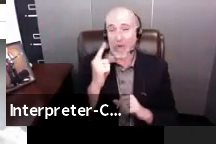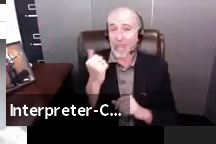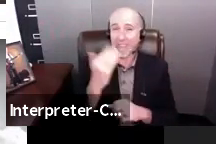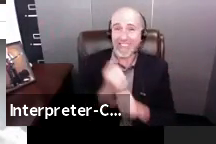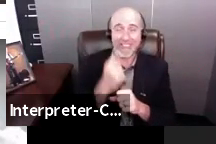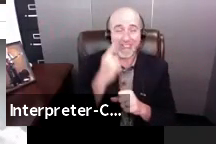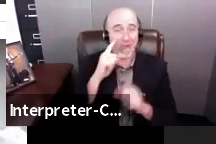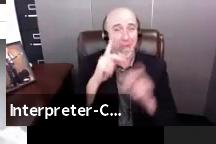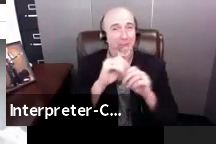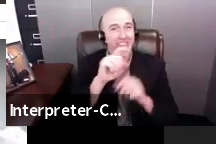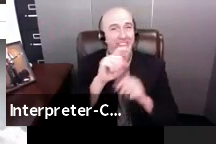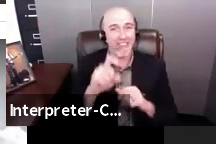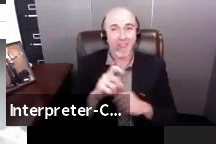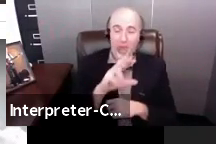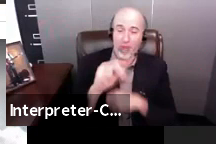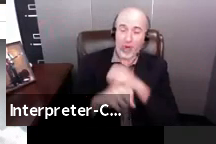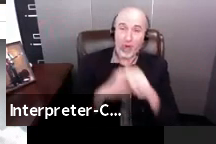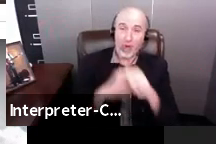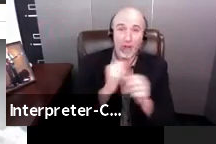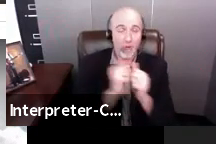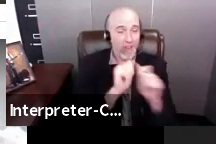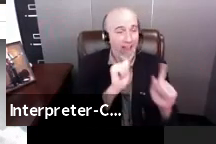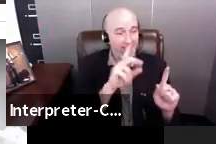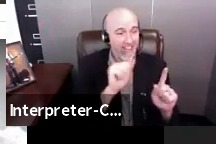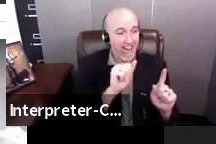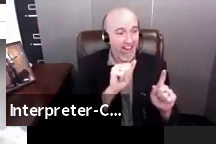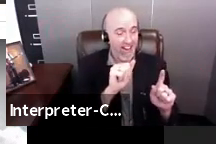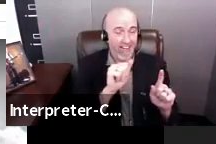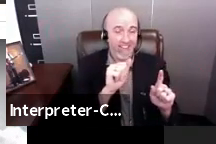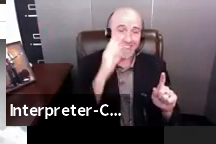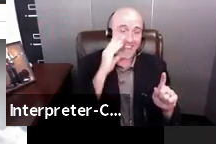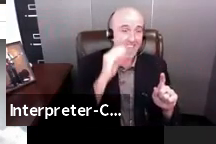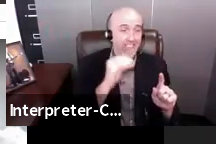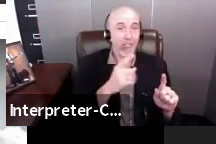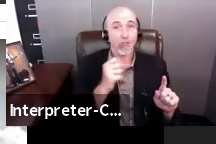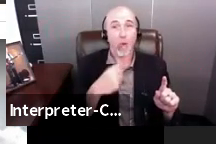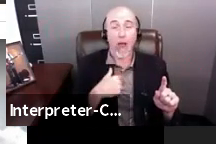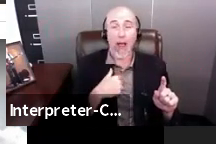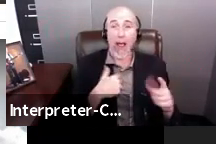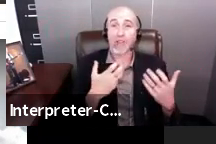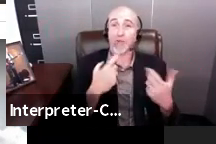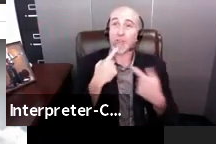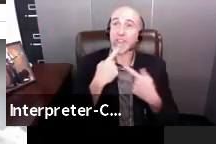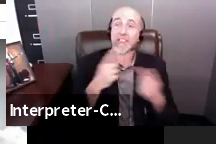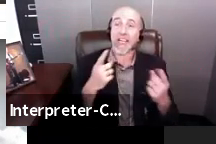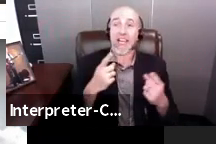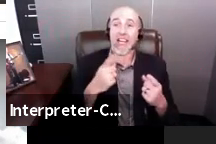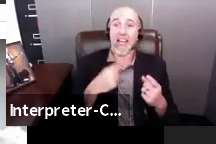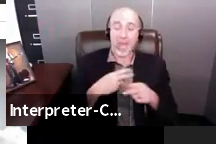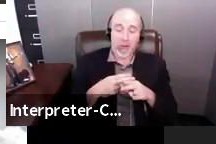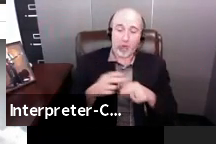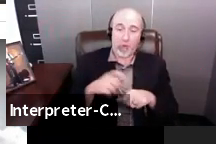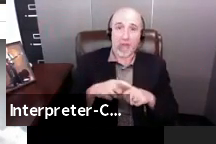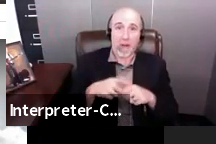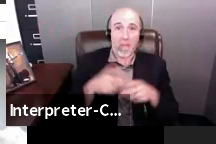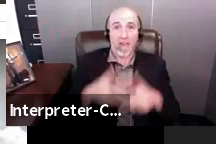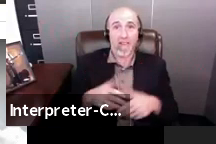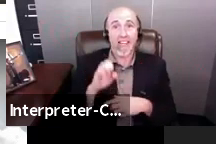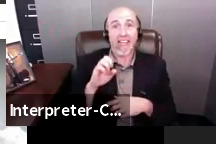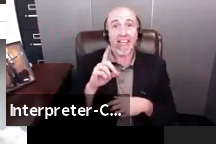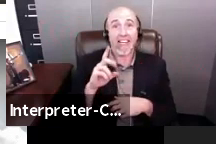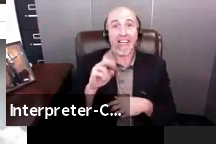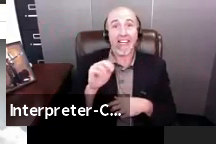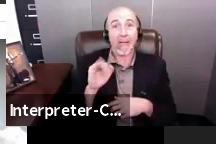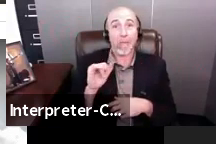Texas, 30 years with the ADA under my belt. Well, I just want to say in my little bit of time left, Edinburgh